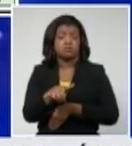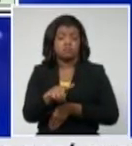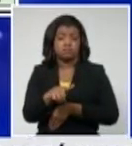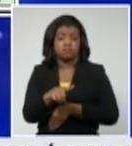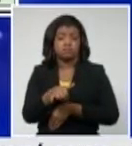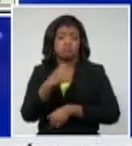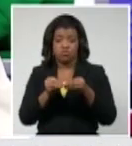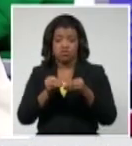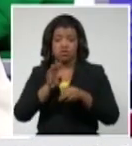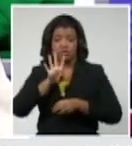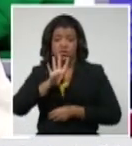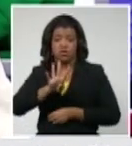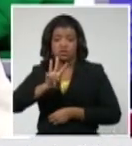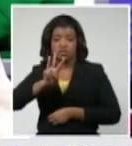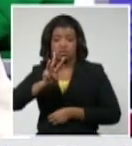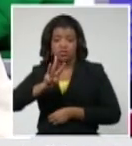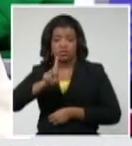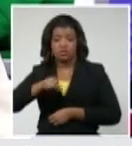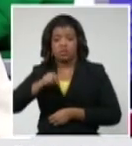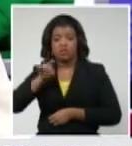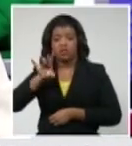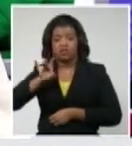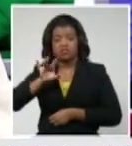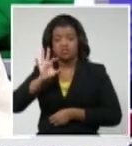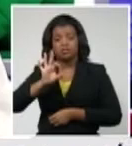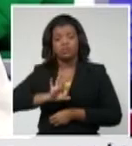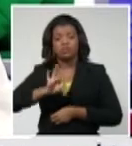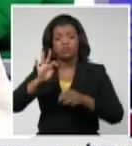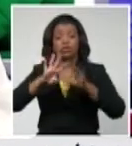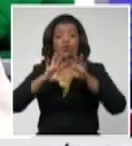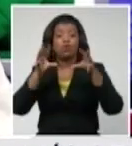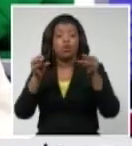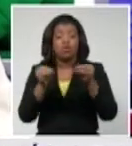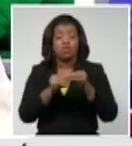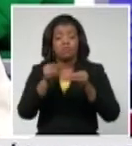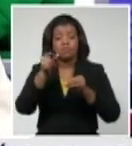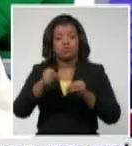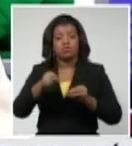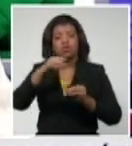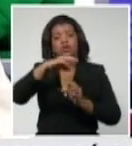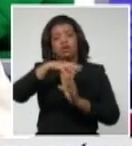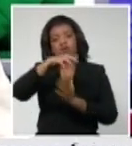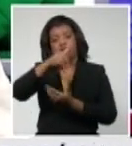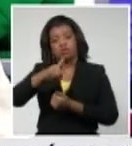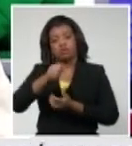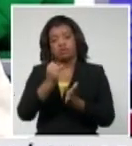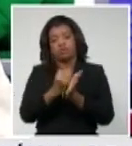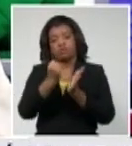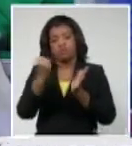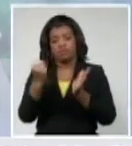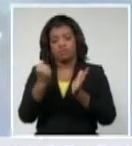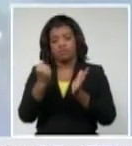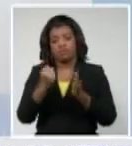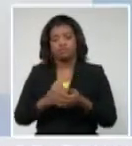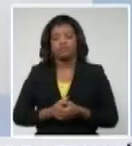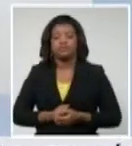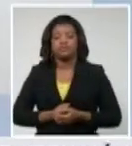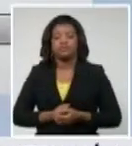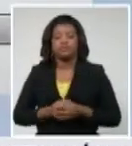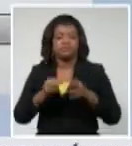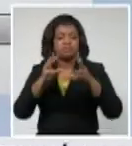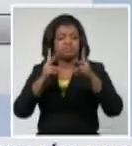The region of the Americas, which accounts for 43.15% of all cases worldwide, has a total